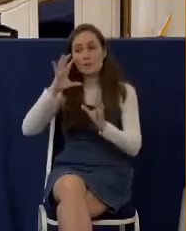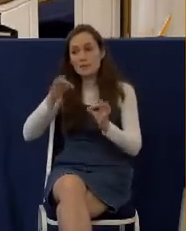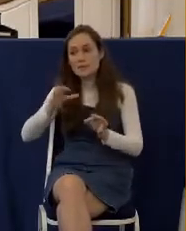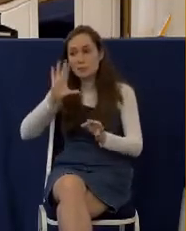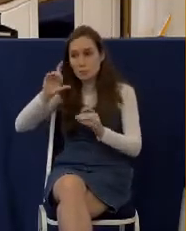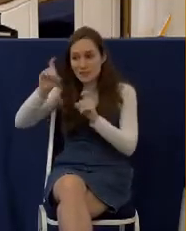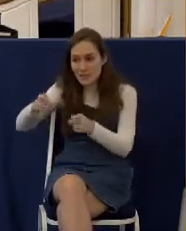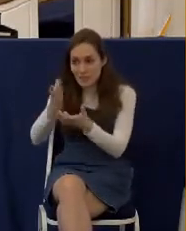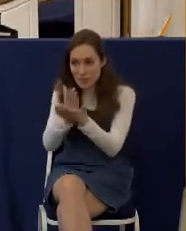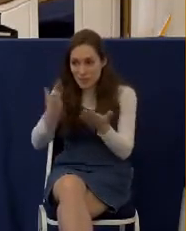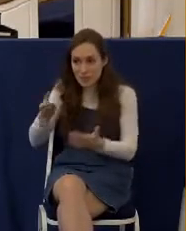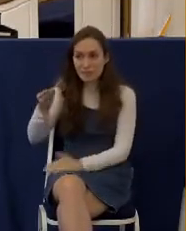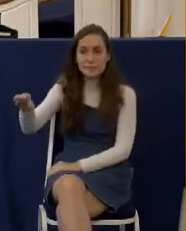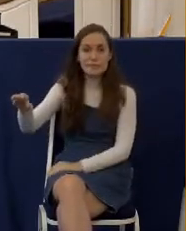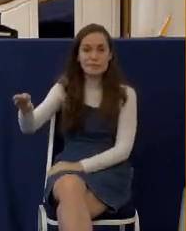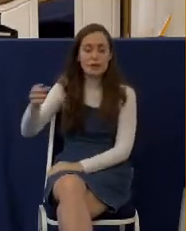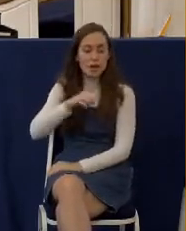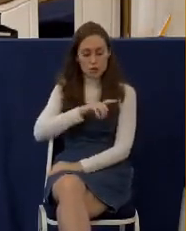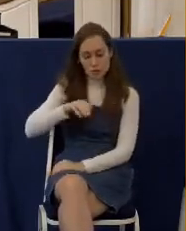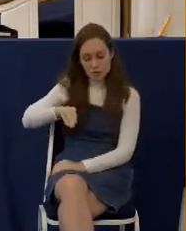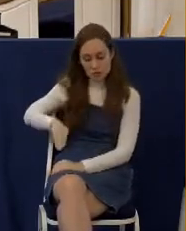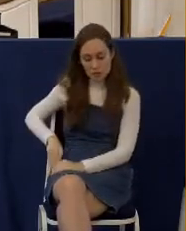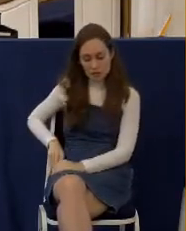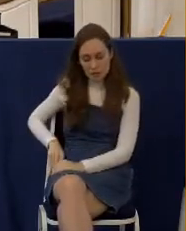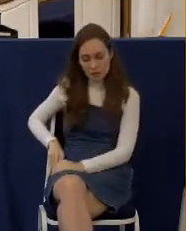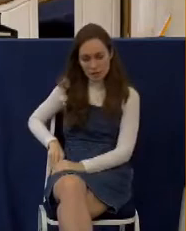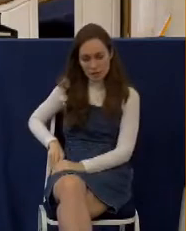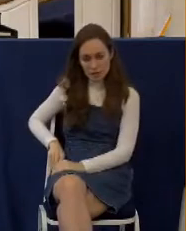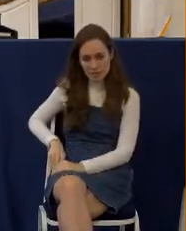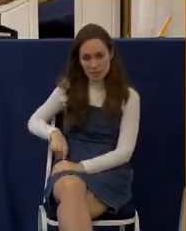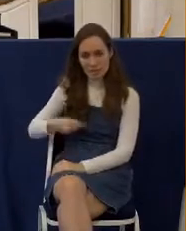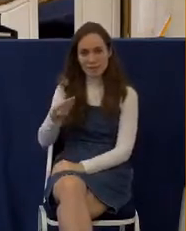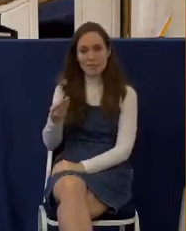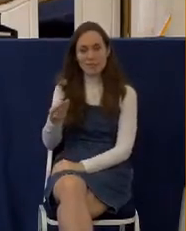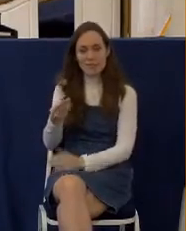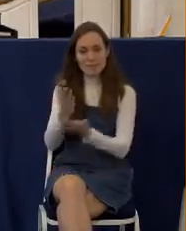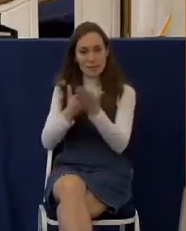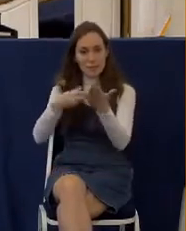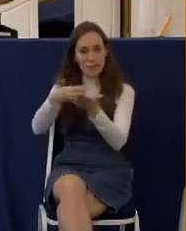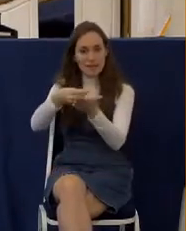something, and so he reached in his billfold and he took out some